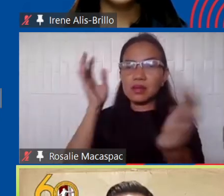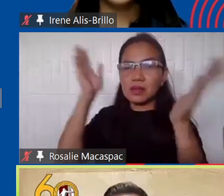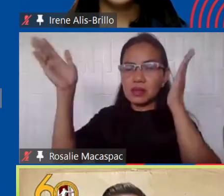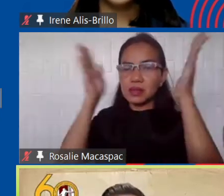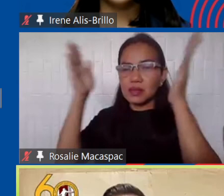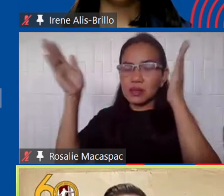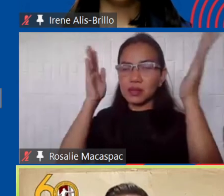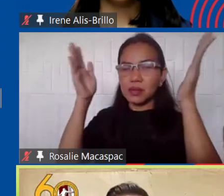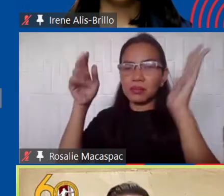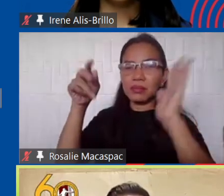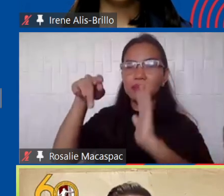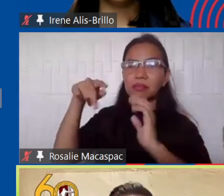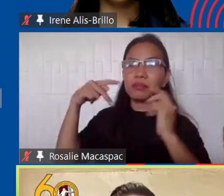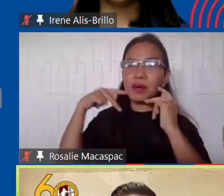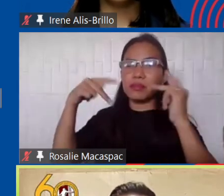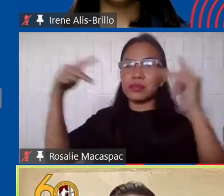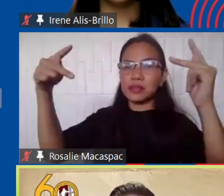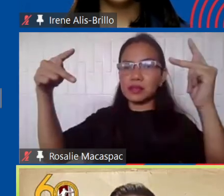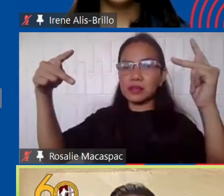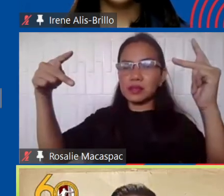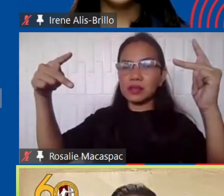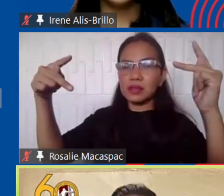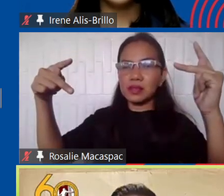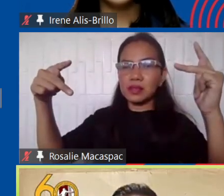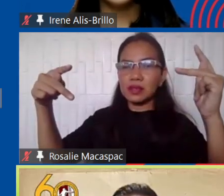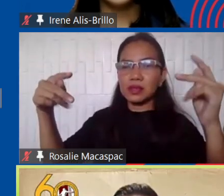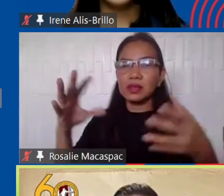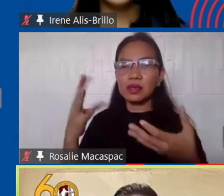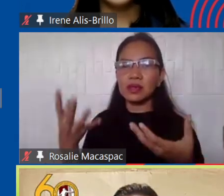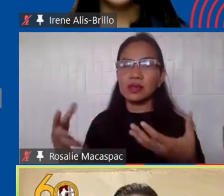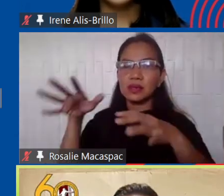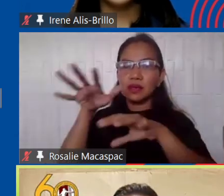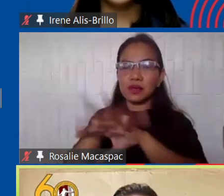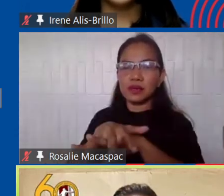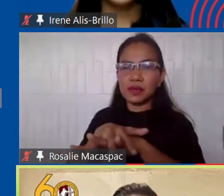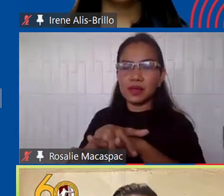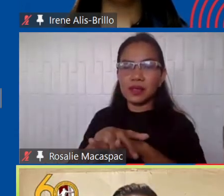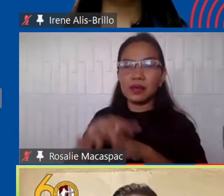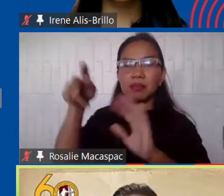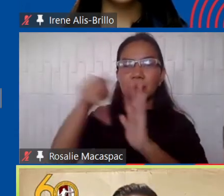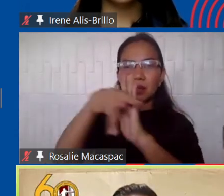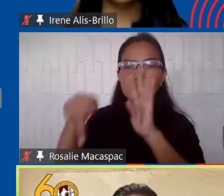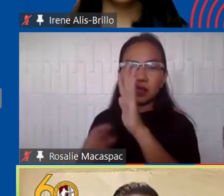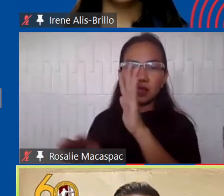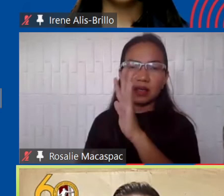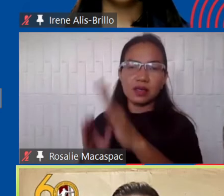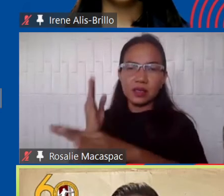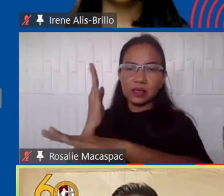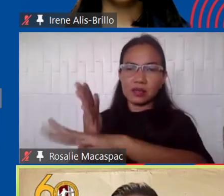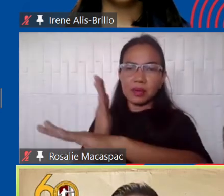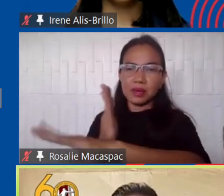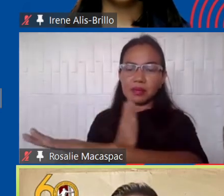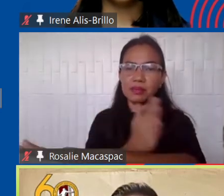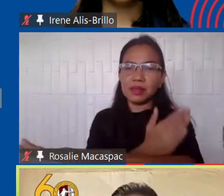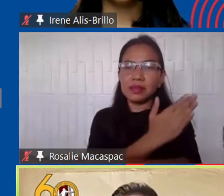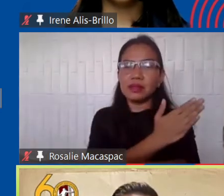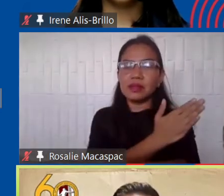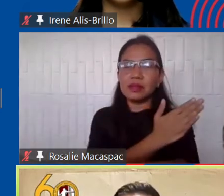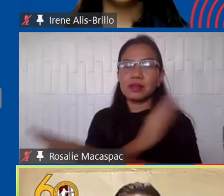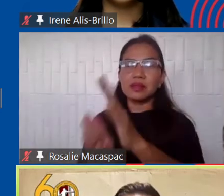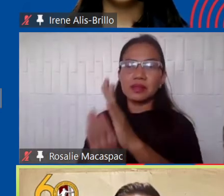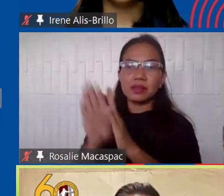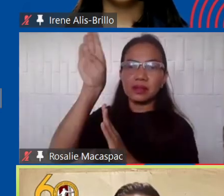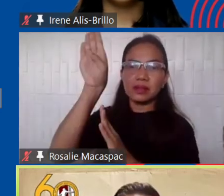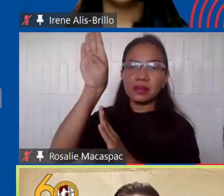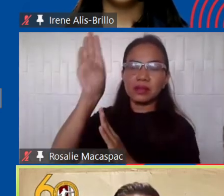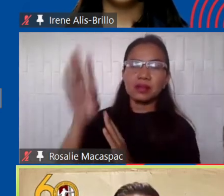service. So that should be incorporated in the policy development. But for practical purposes, you can also look